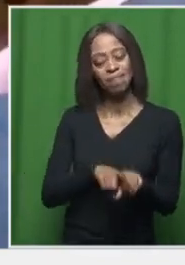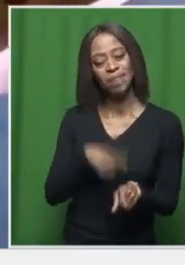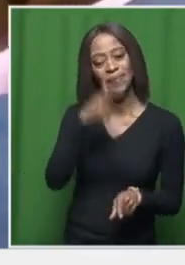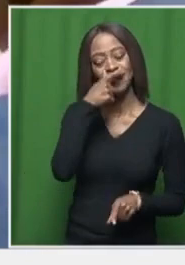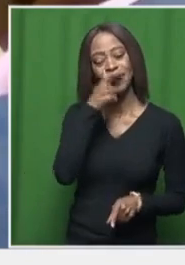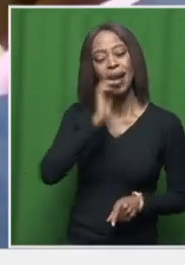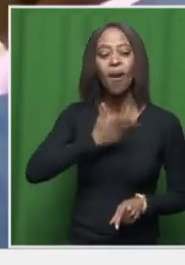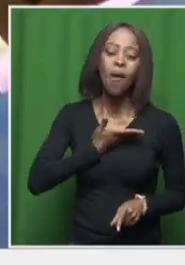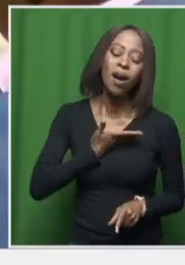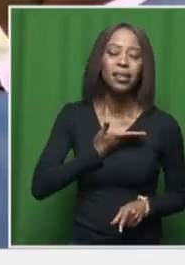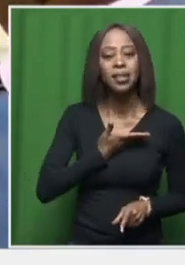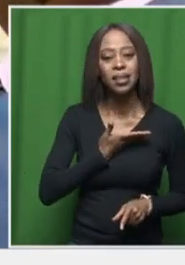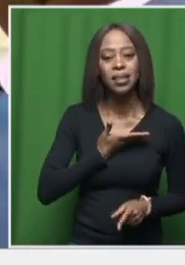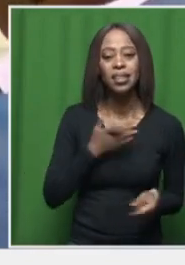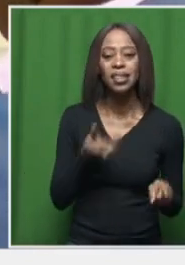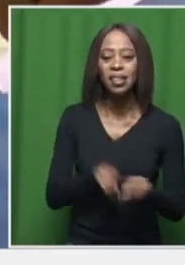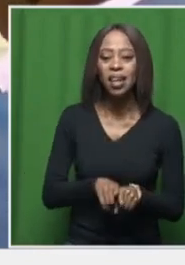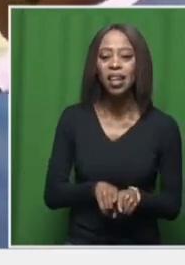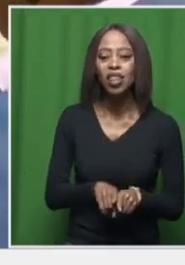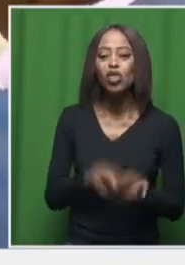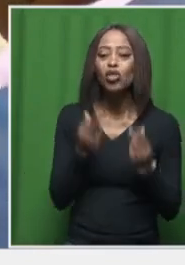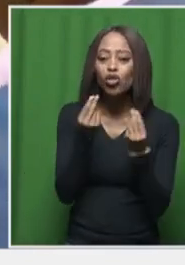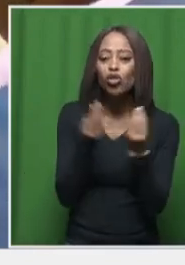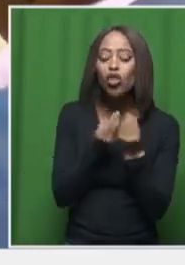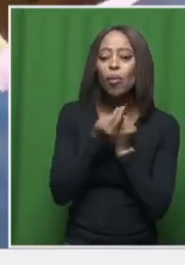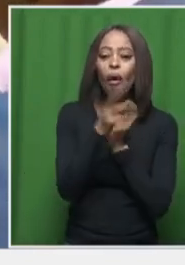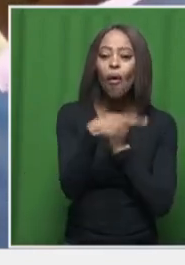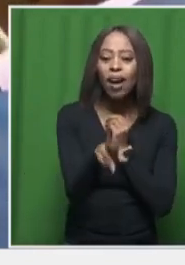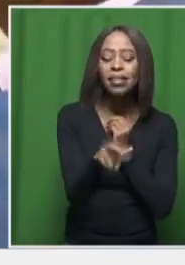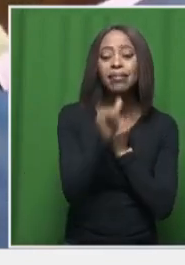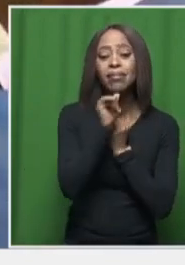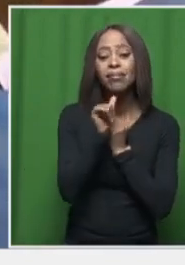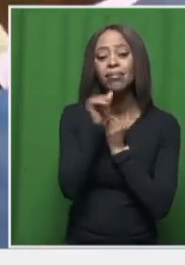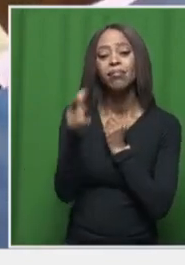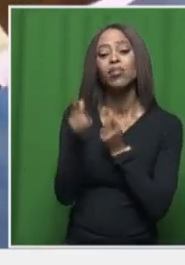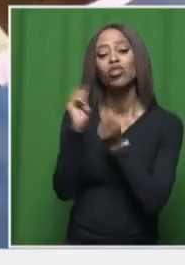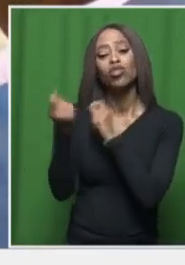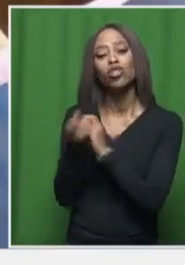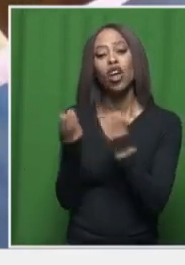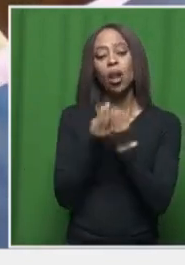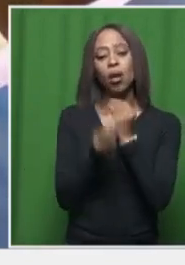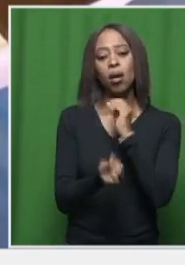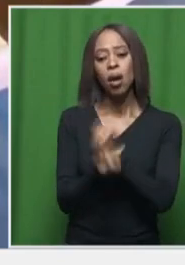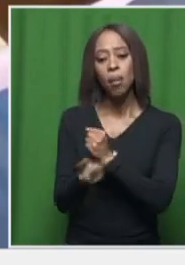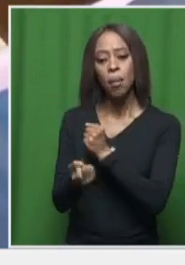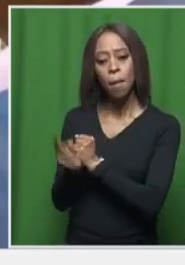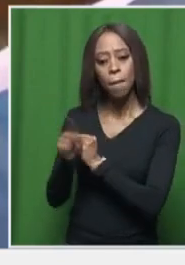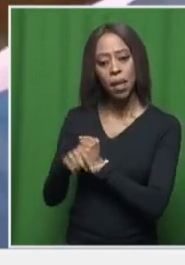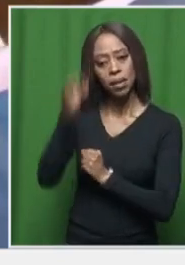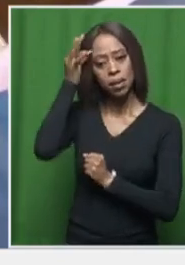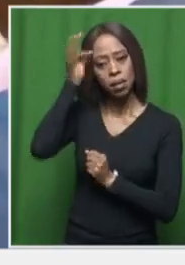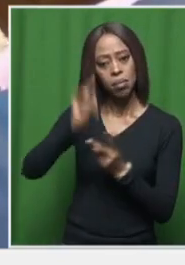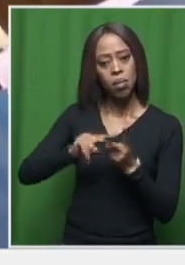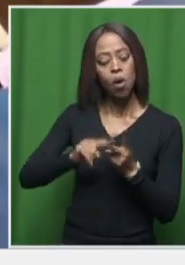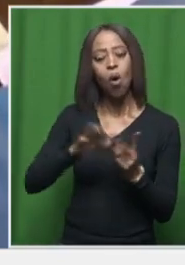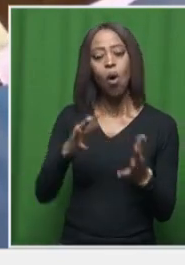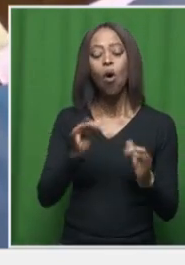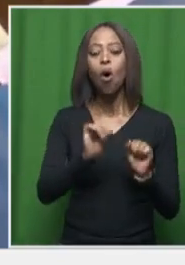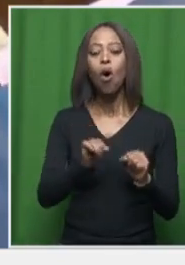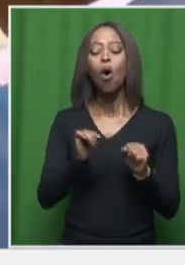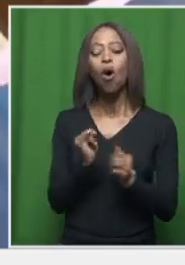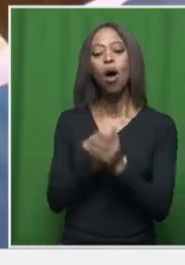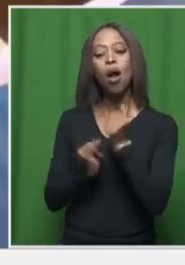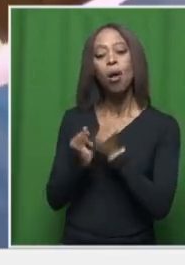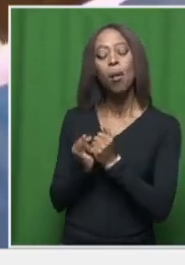to make the right moves, whether it is some reforms that are needed in government, whether it is allowing independent